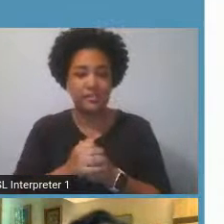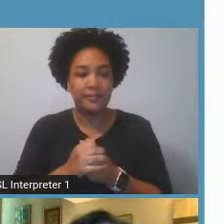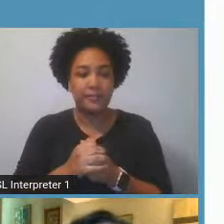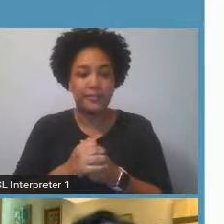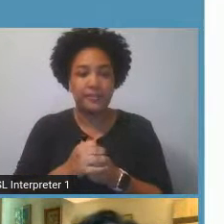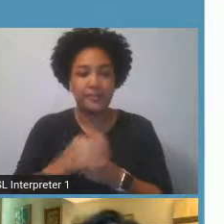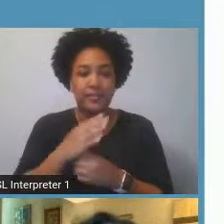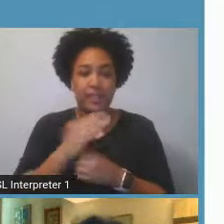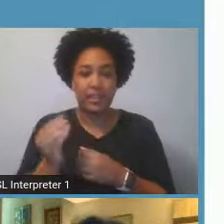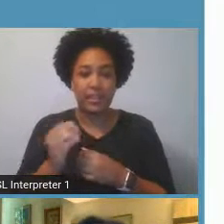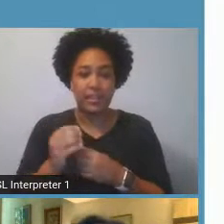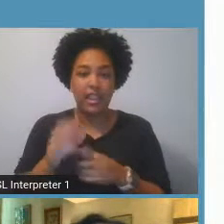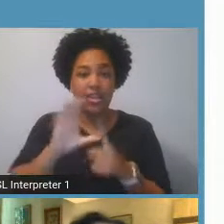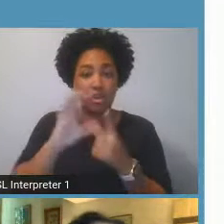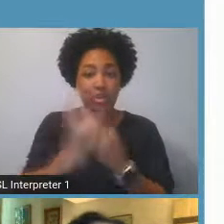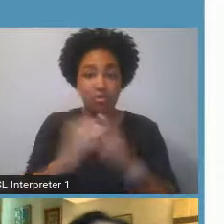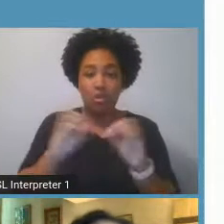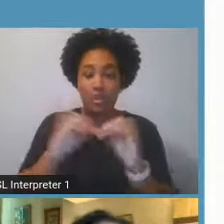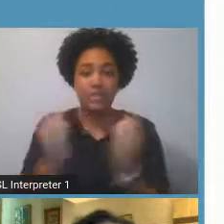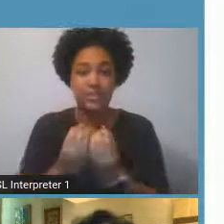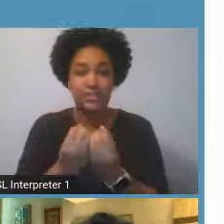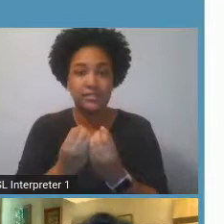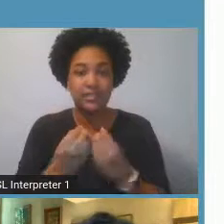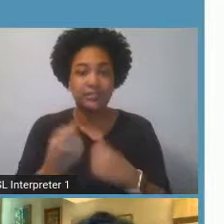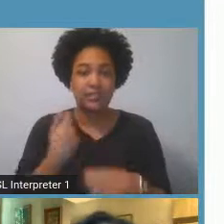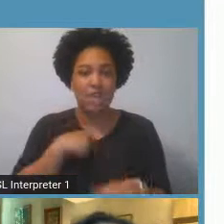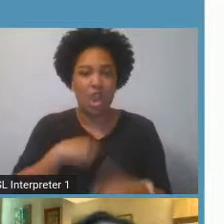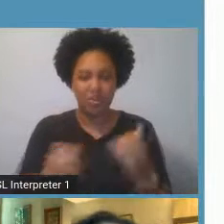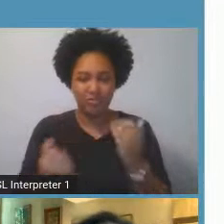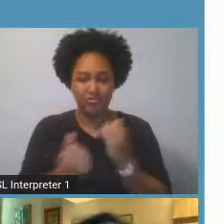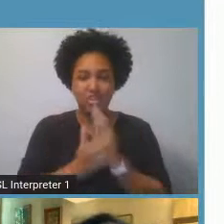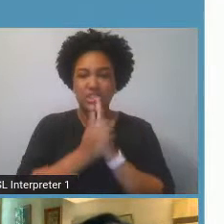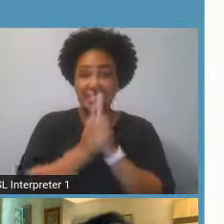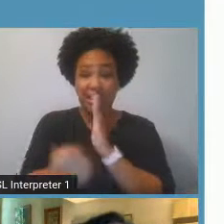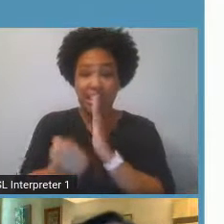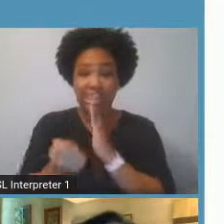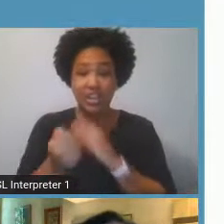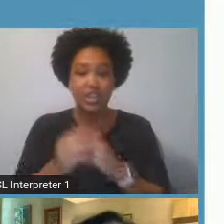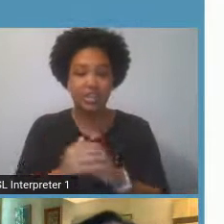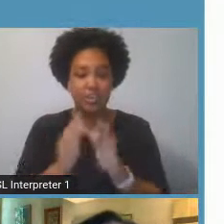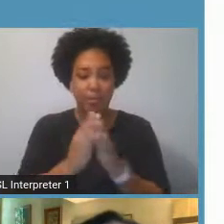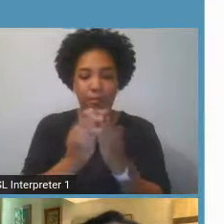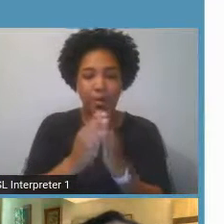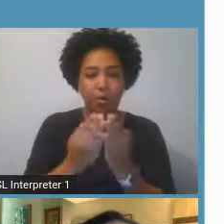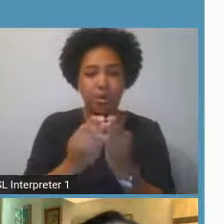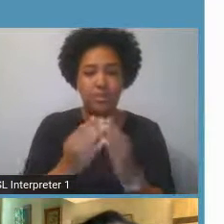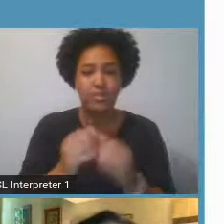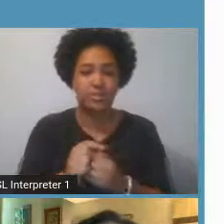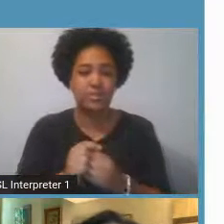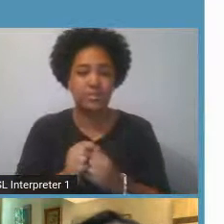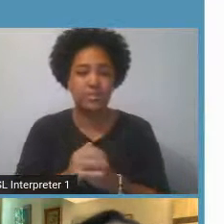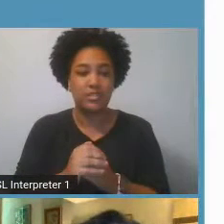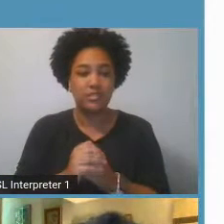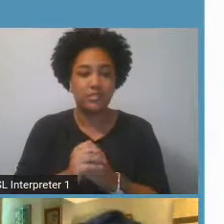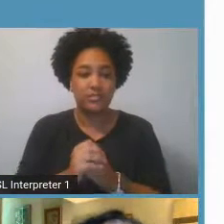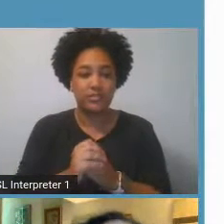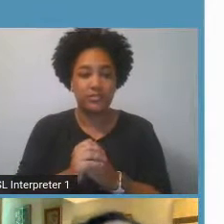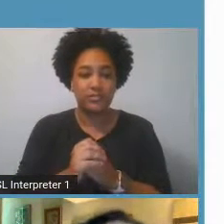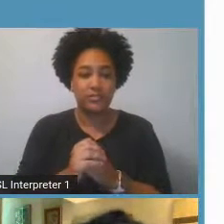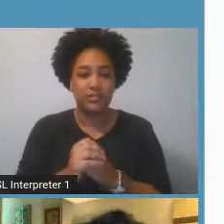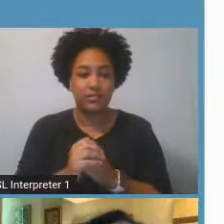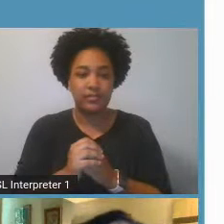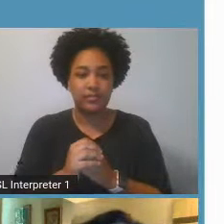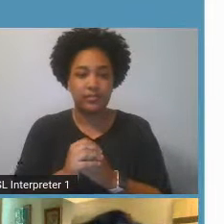cultural organizations. And so our collection strengths are rare books. We have a very